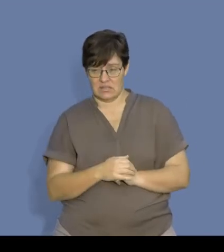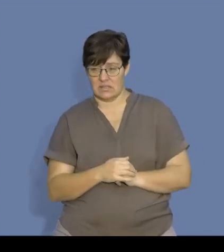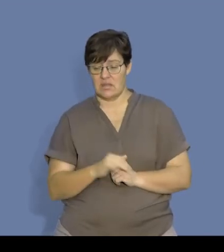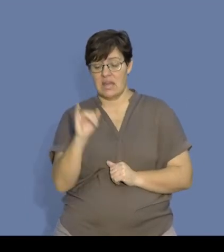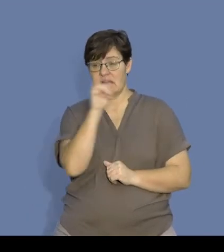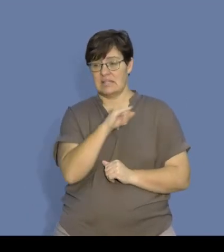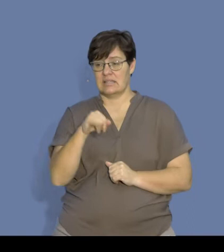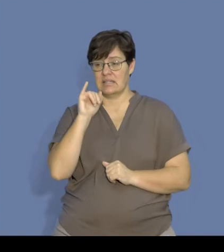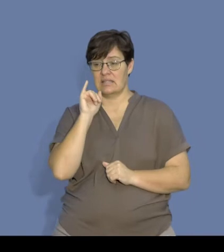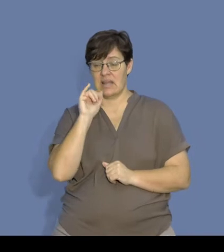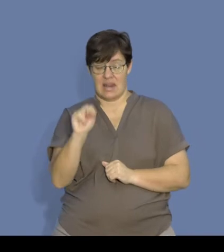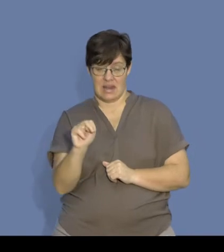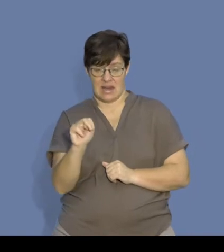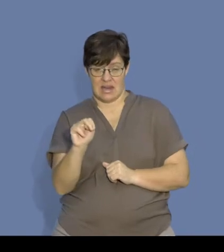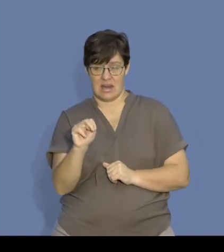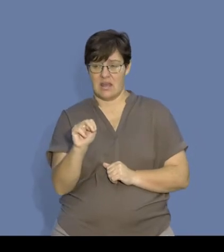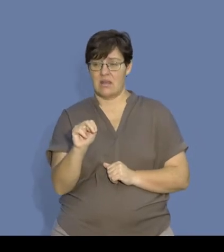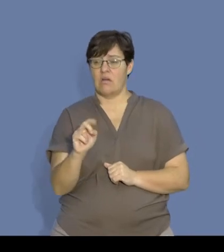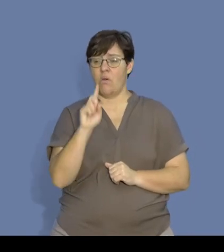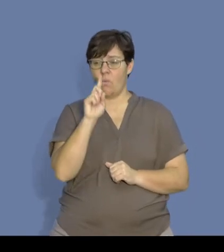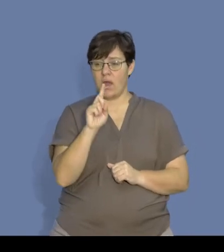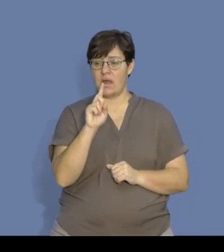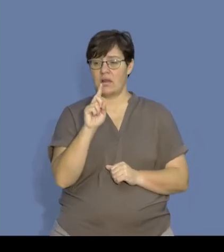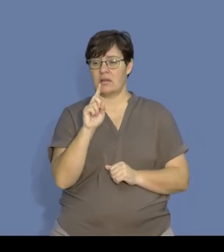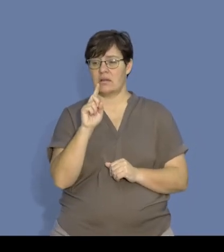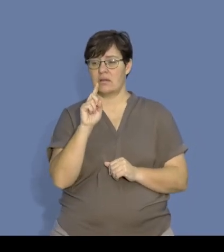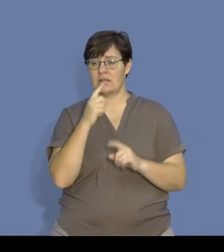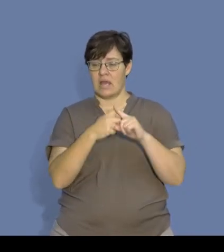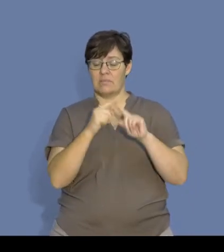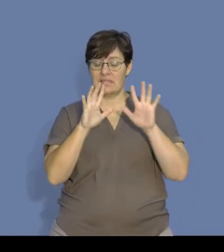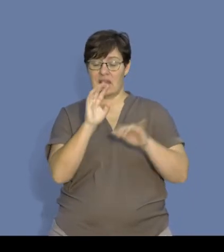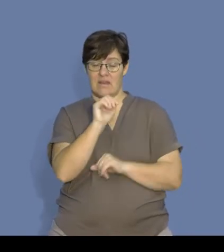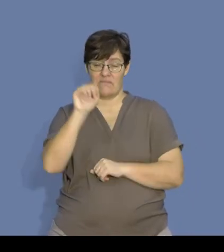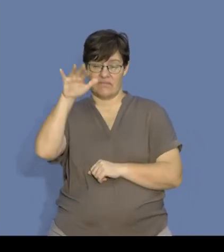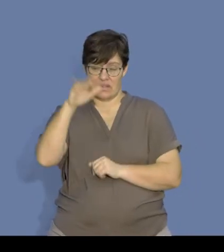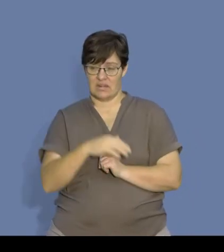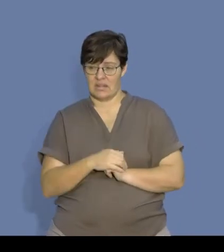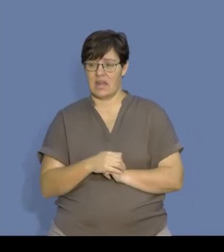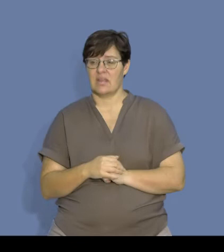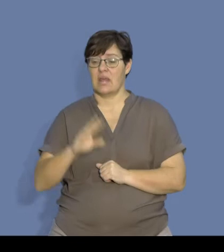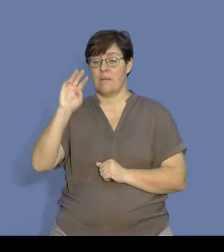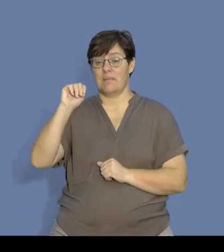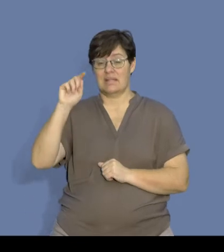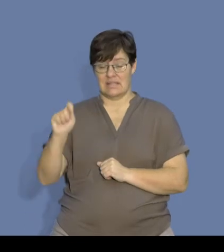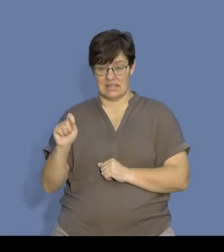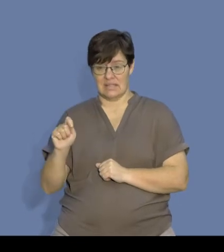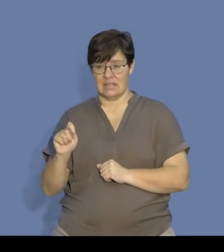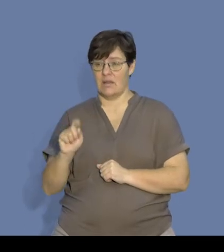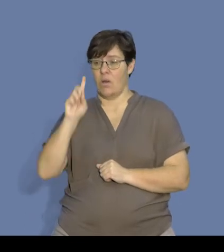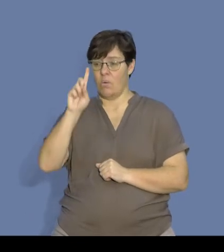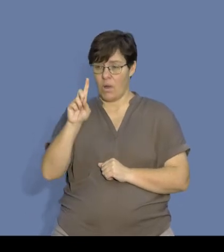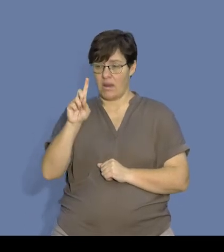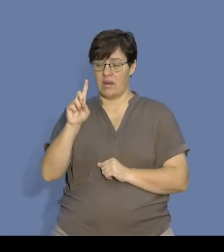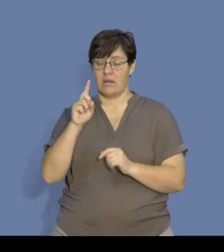Zinc is 1 times 10 to the 15. And platinum is 1 times 10 to the 15.